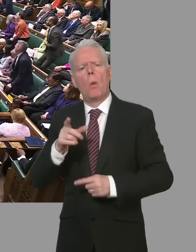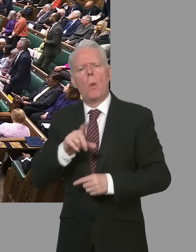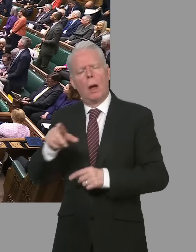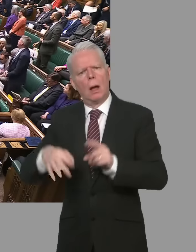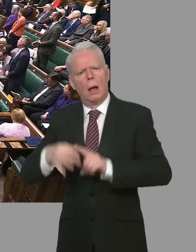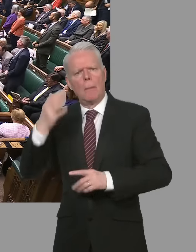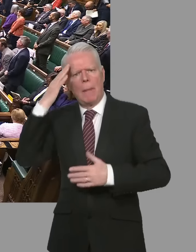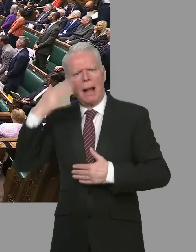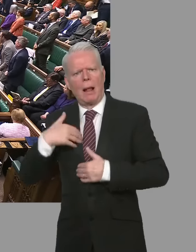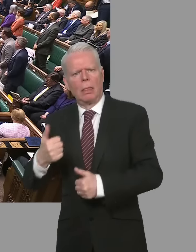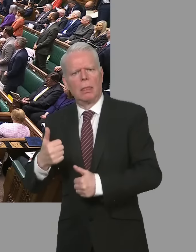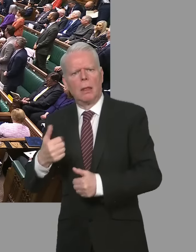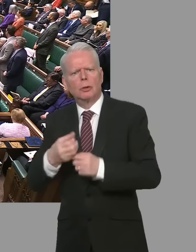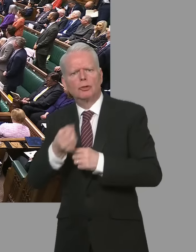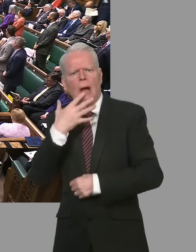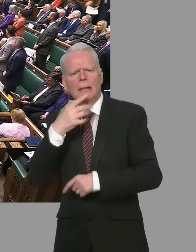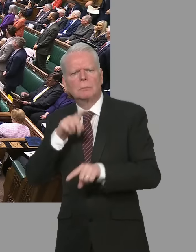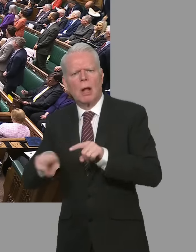Fortune.